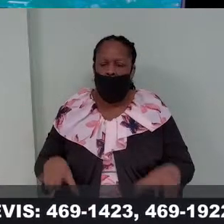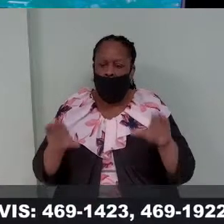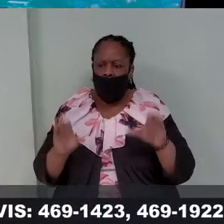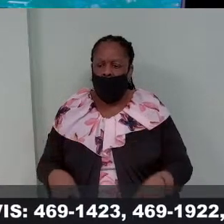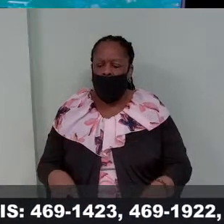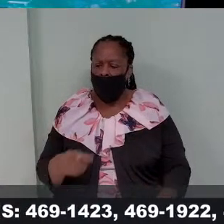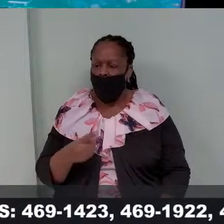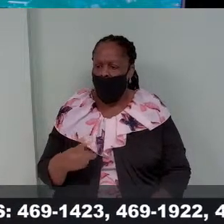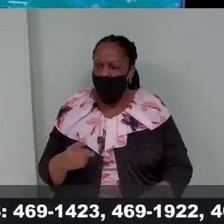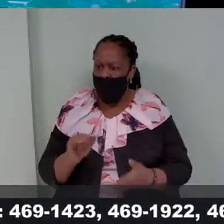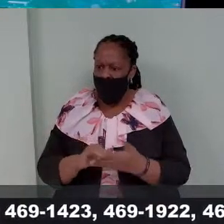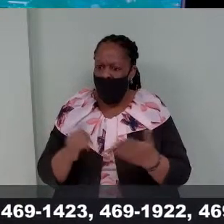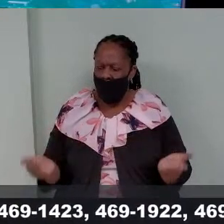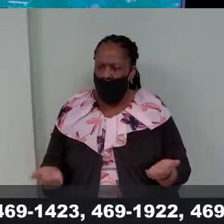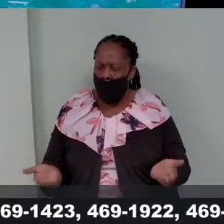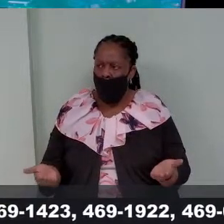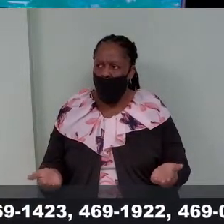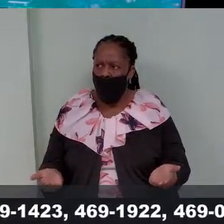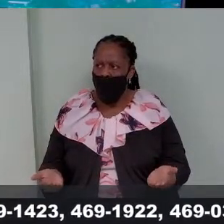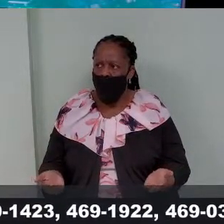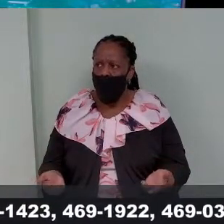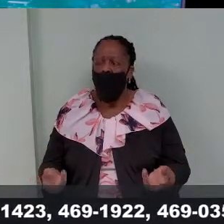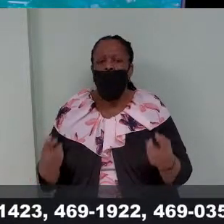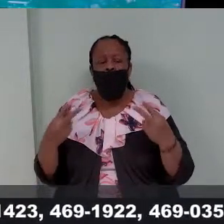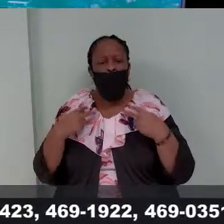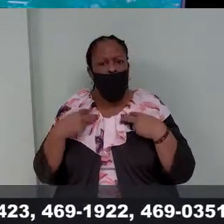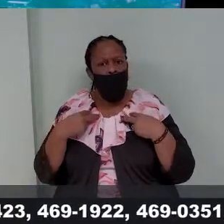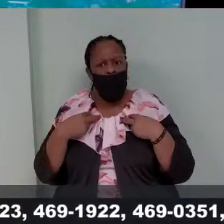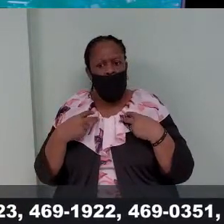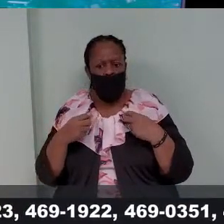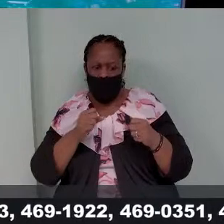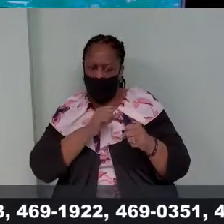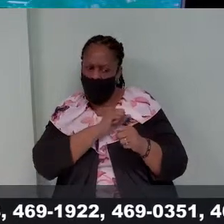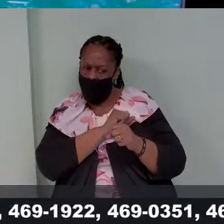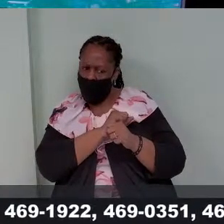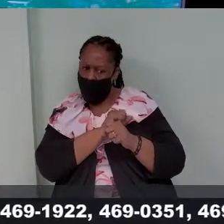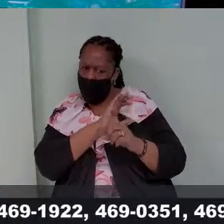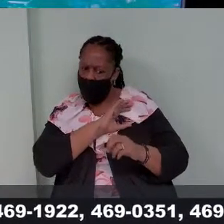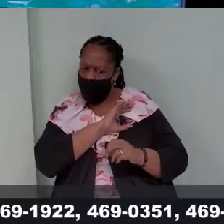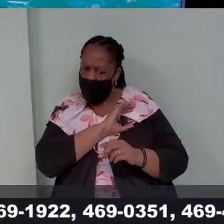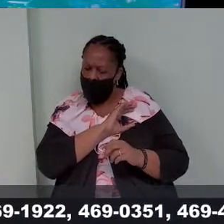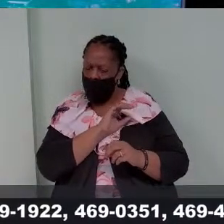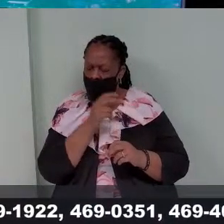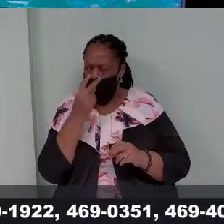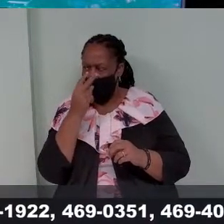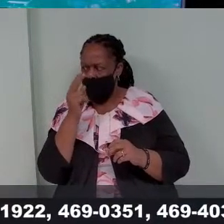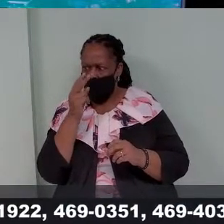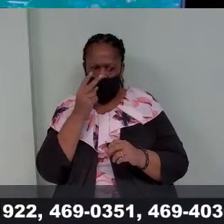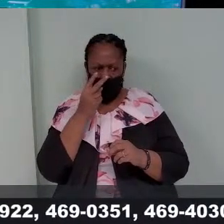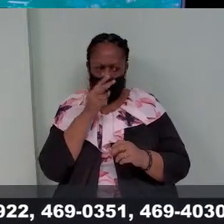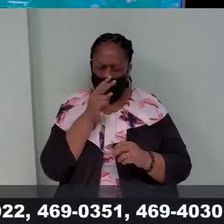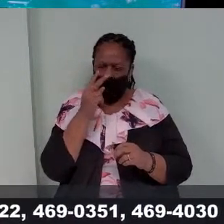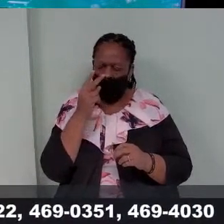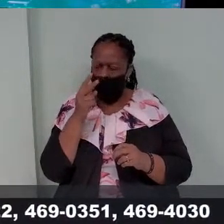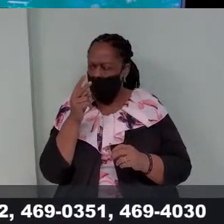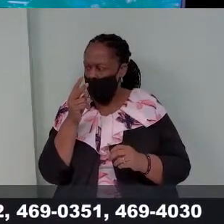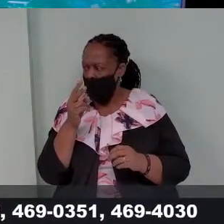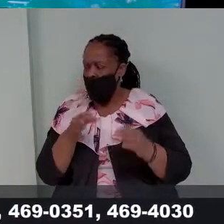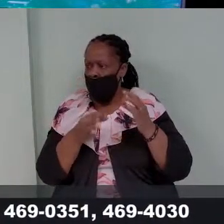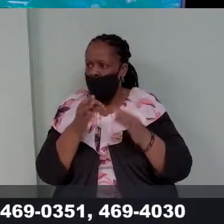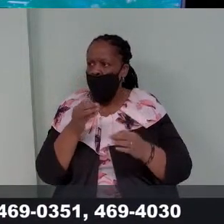Do we have enough security in place for every passenger that decides that they need